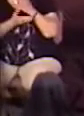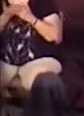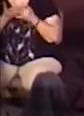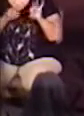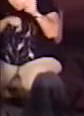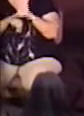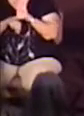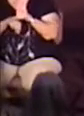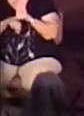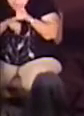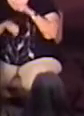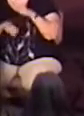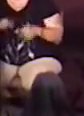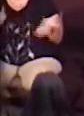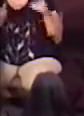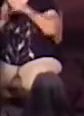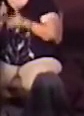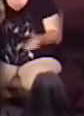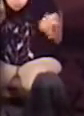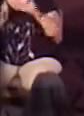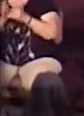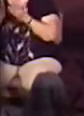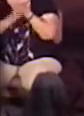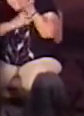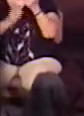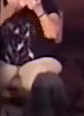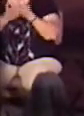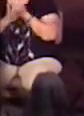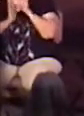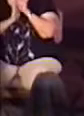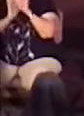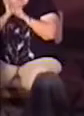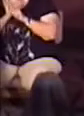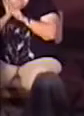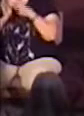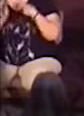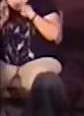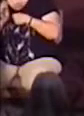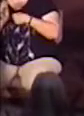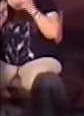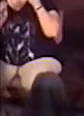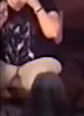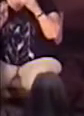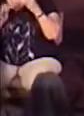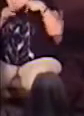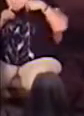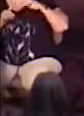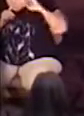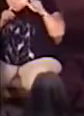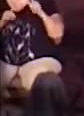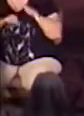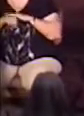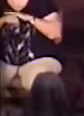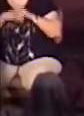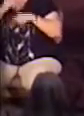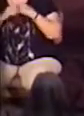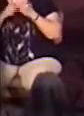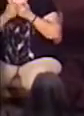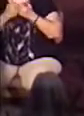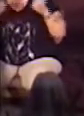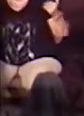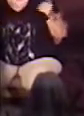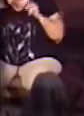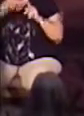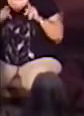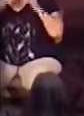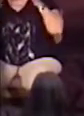church. Time and time again throughout the New Testament, we find Paul warning against division, warning against schisms, warning against